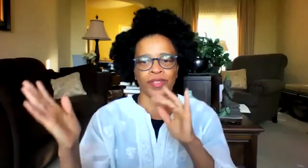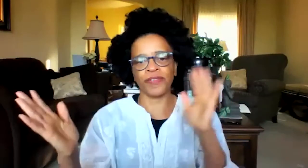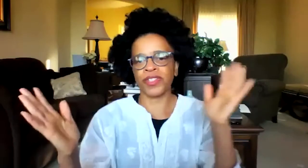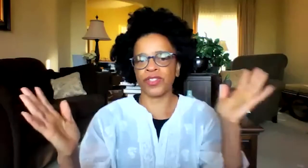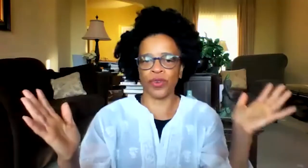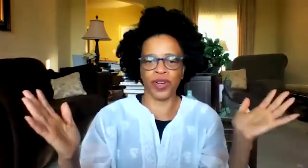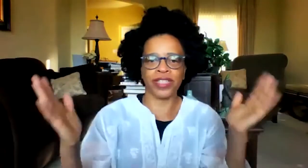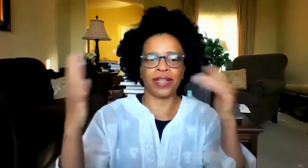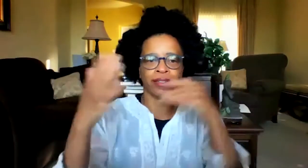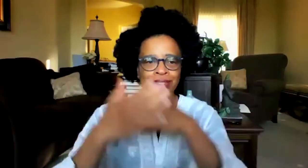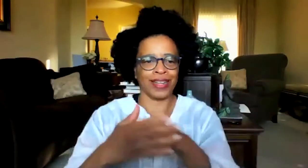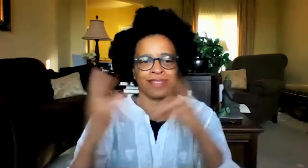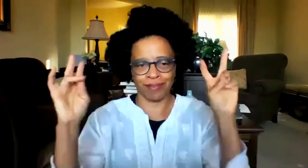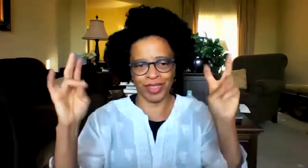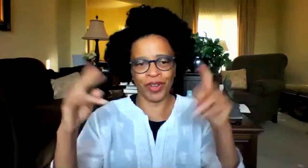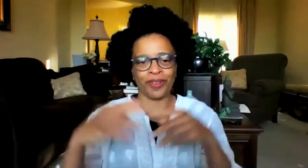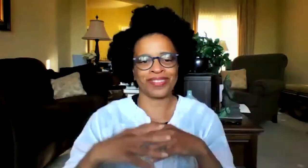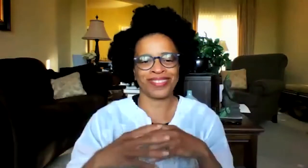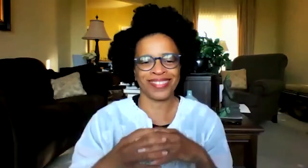So different stories that